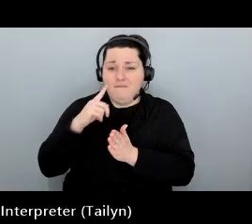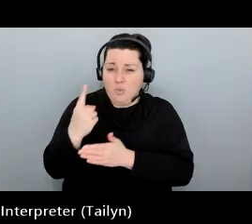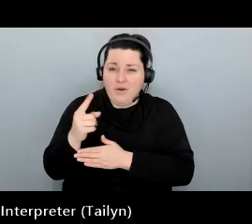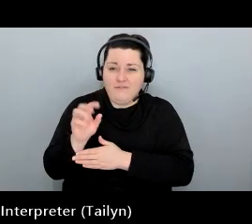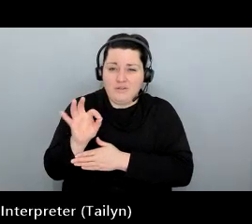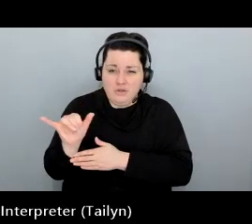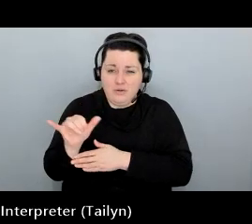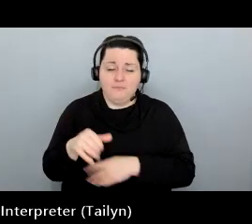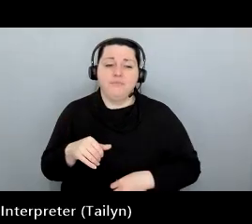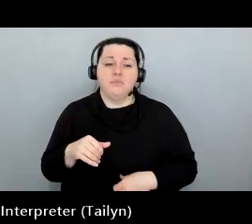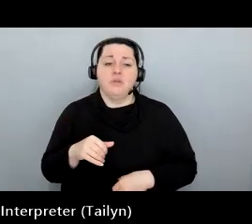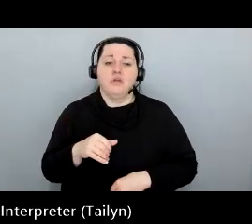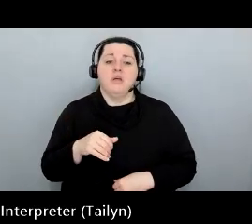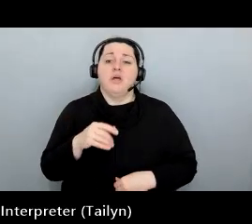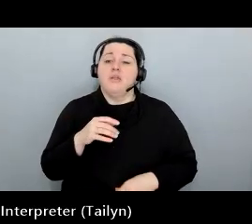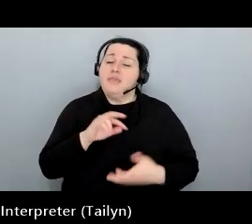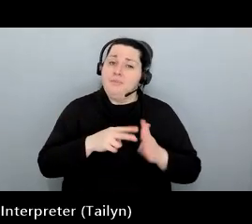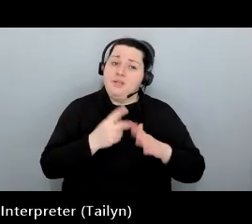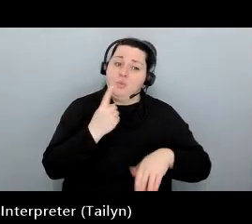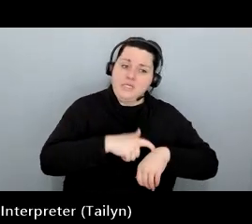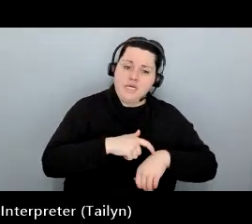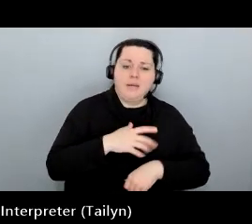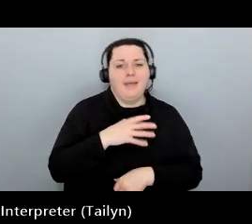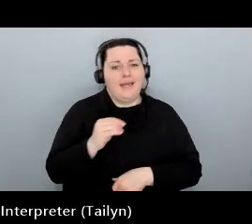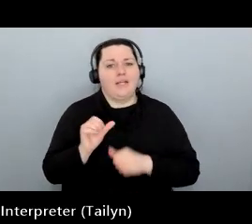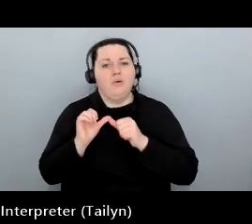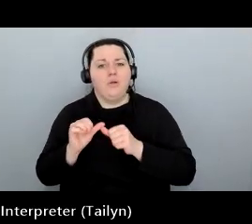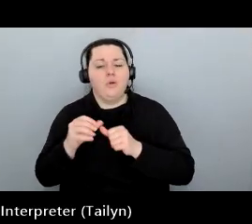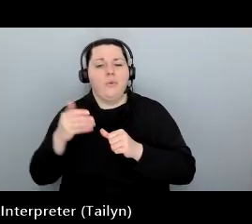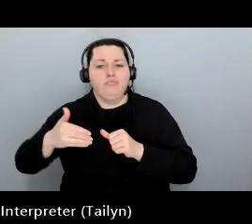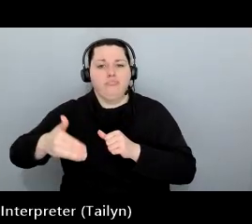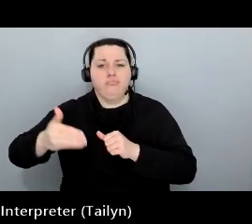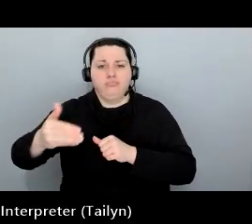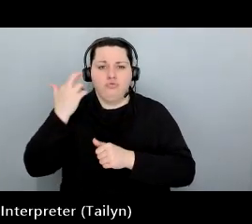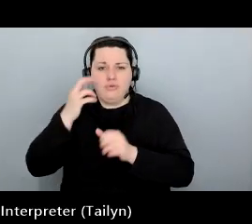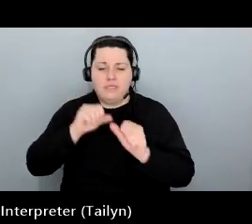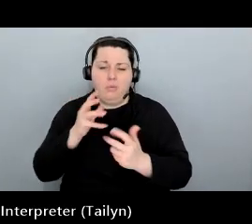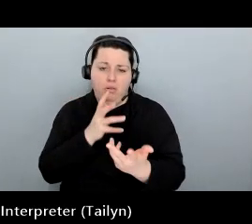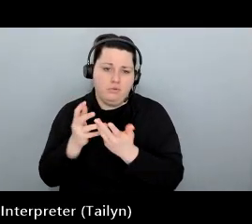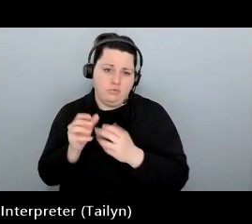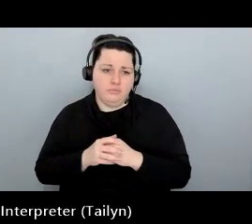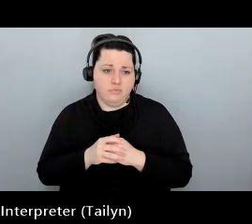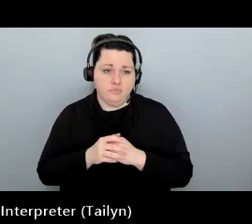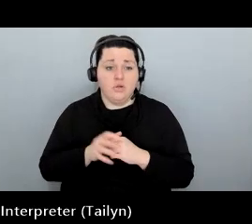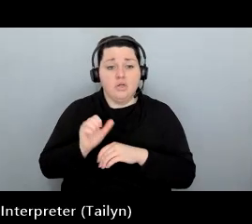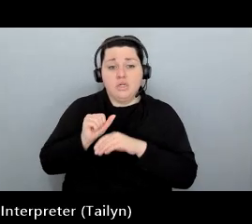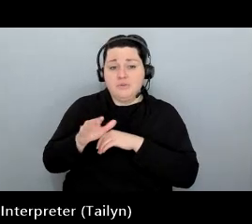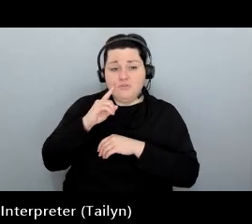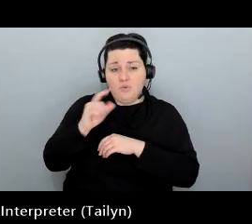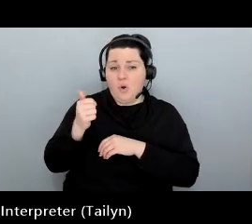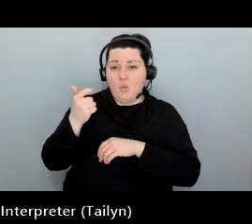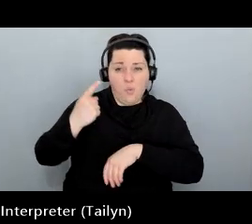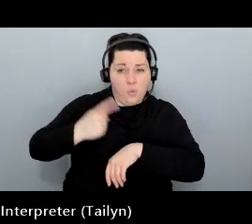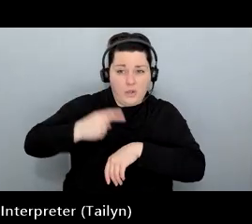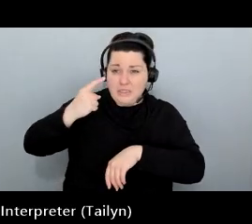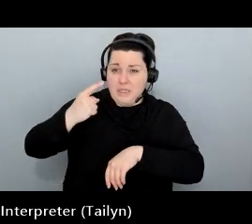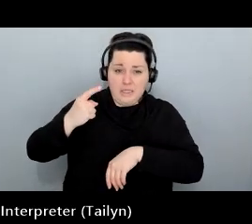both one-time and ongoing reasonable accommodations. So looking here, submissions for any sort of one-time